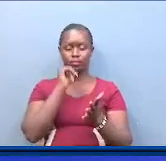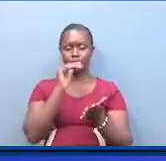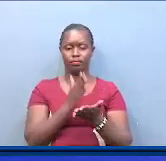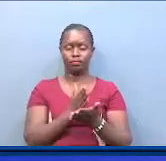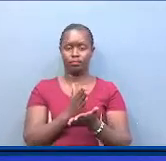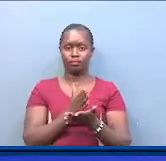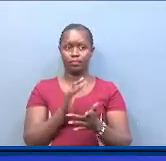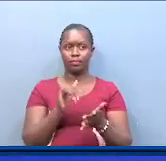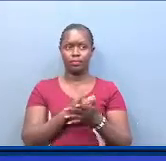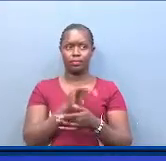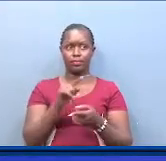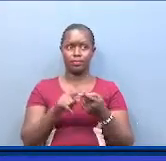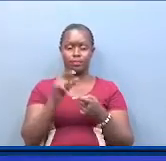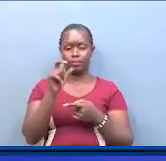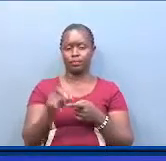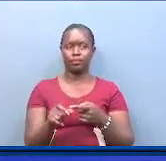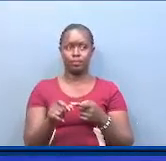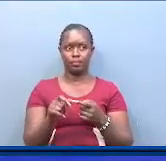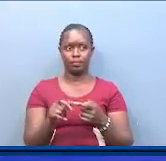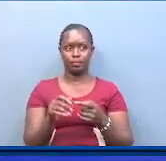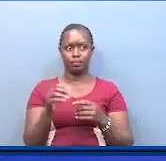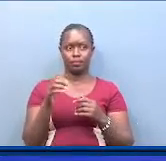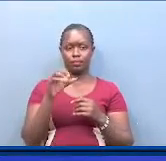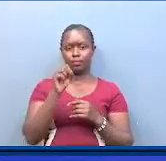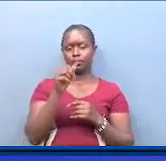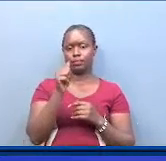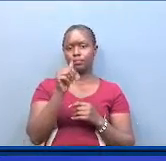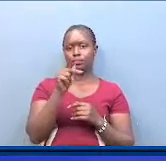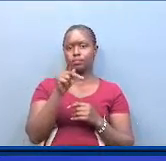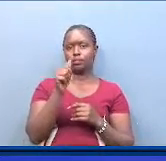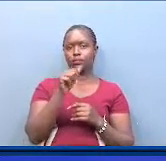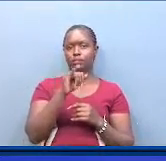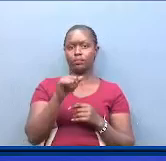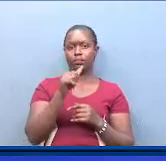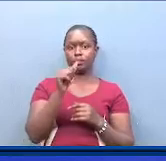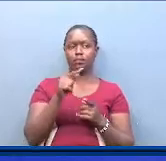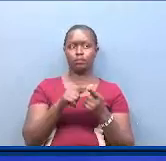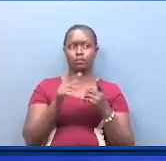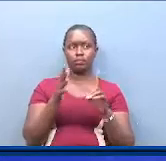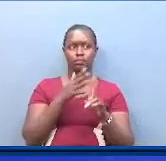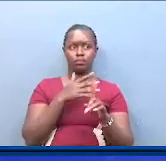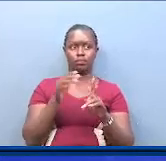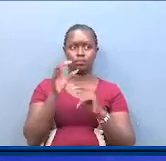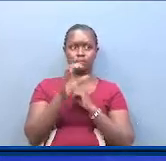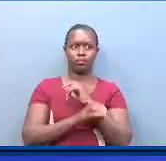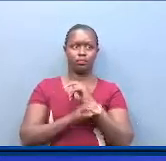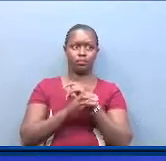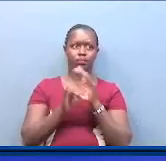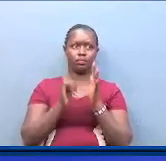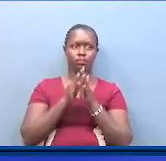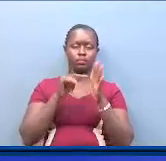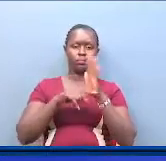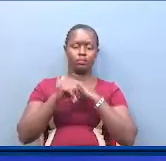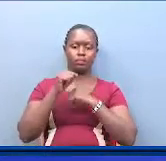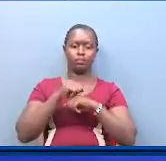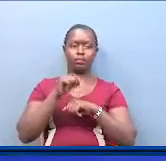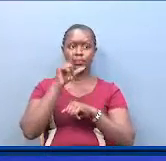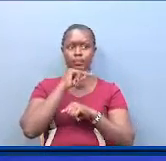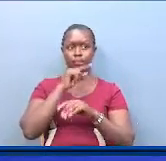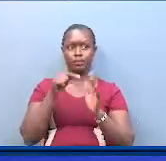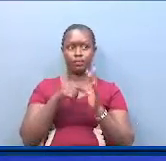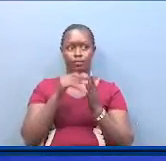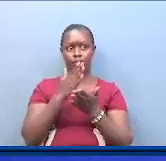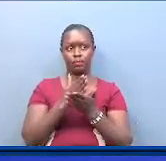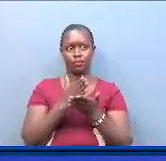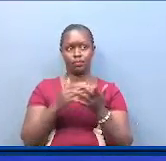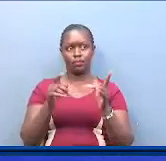When somebody, my friend Sakaja, who was trying to convince the country that he has gone to school. And you know, it's rather